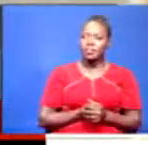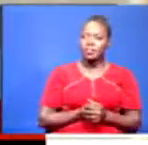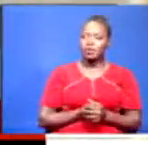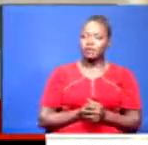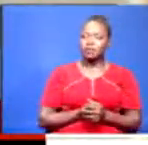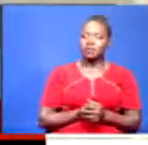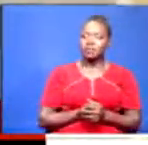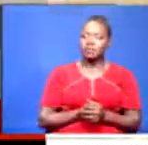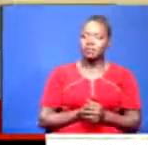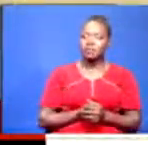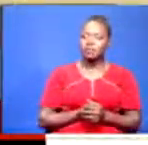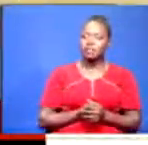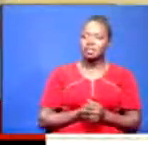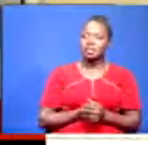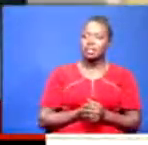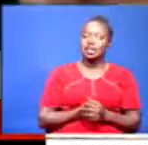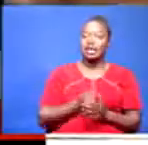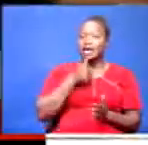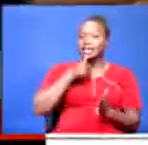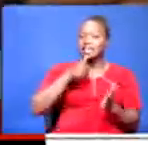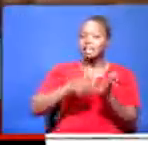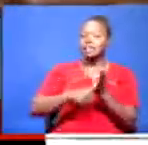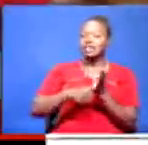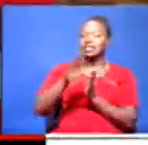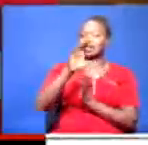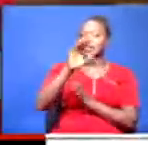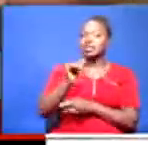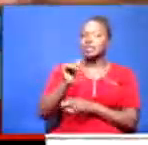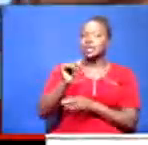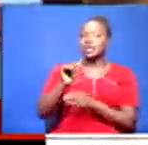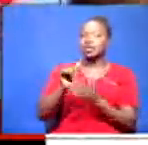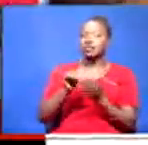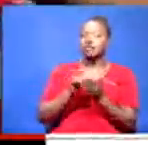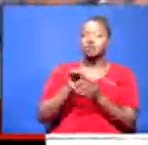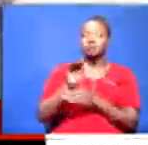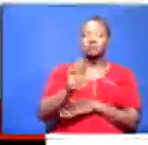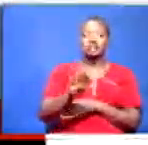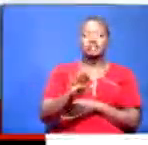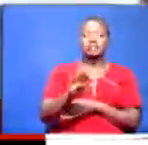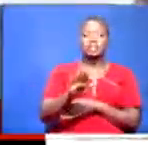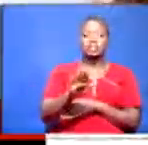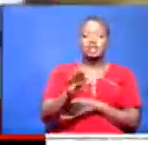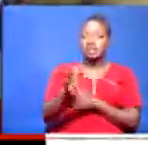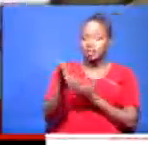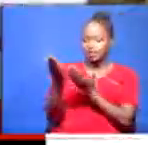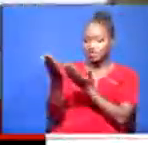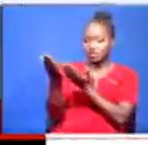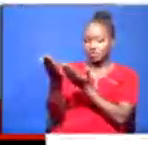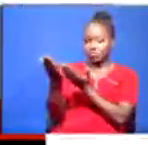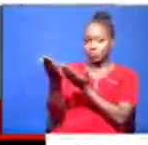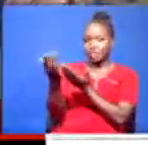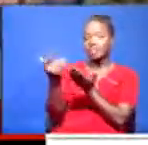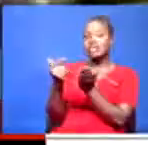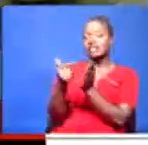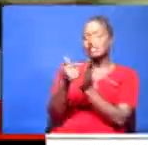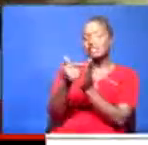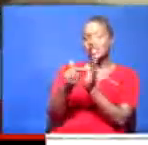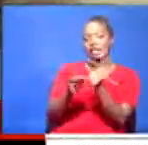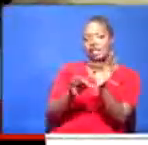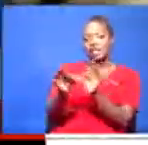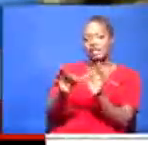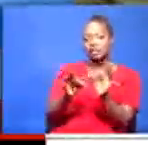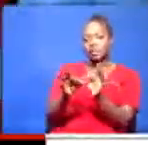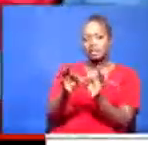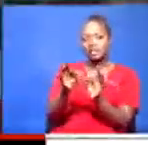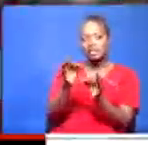In a letter written to the Chief Justice Martha Koome, the Usawa Kwa Wote leader Mwangi wa Iria outlines the alleged injustices